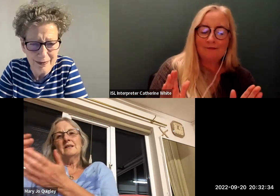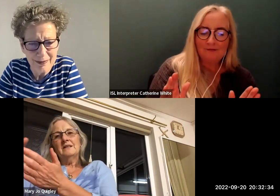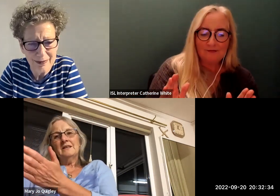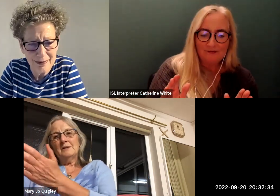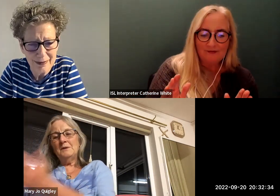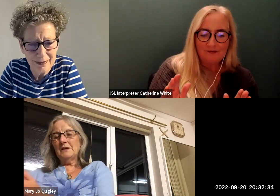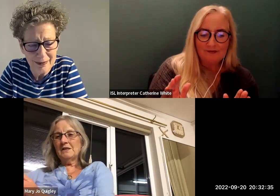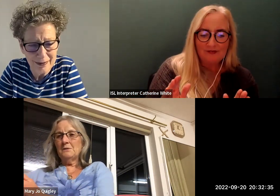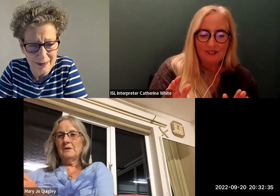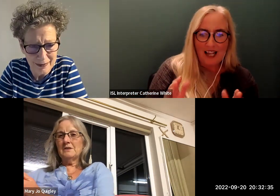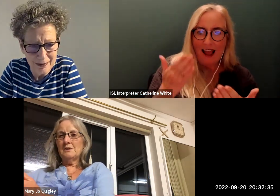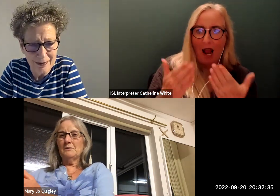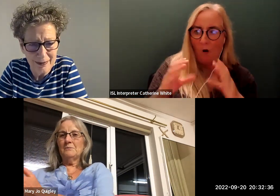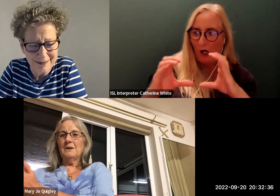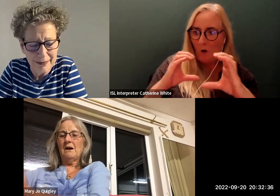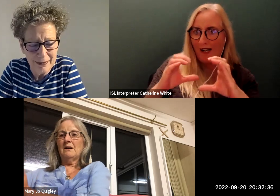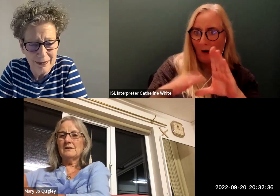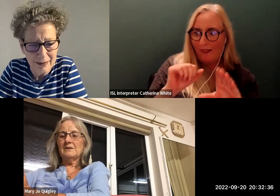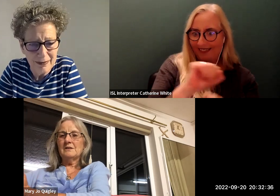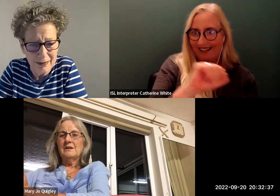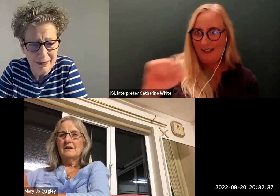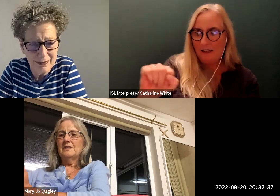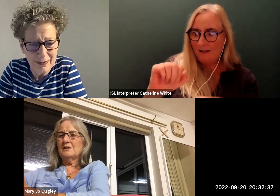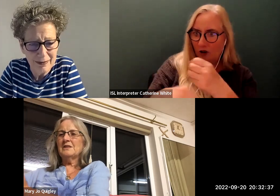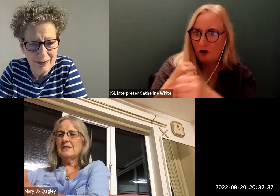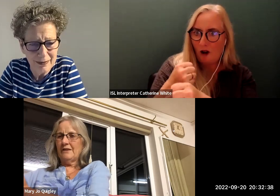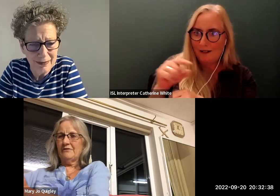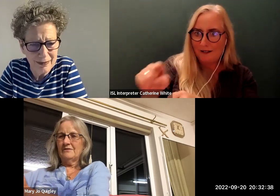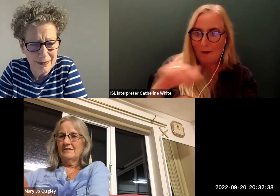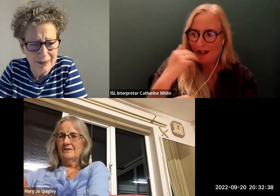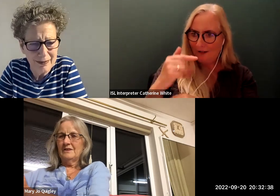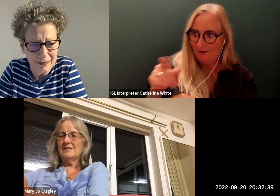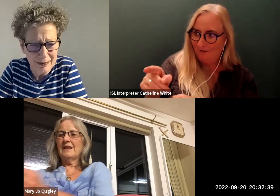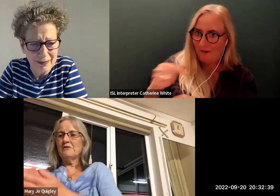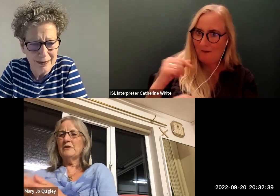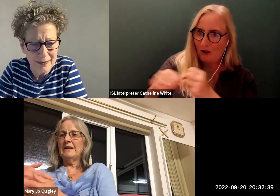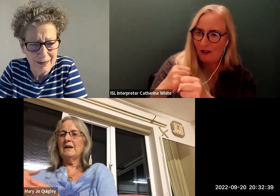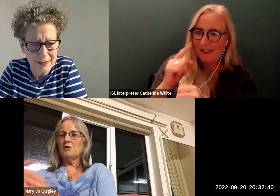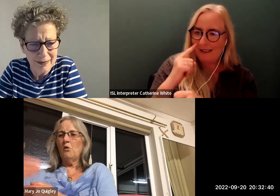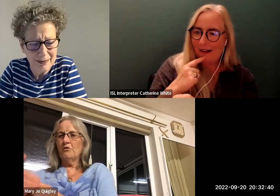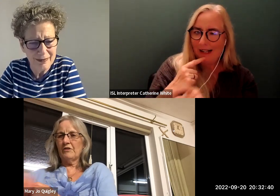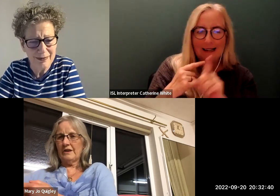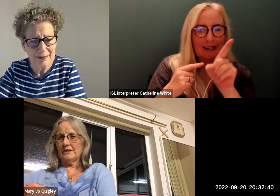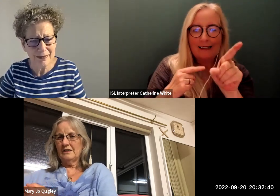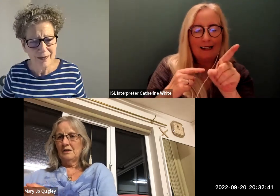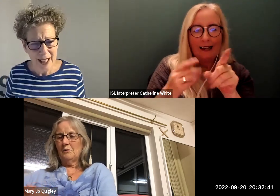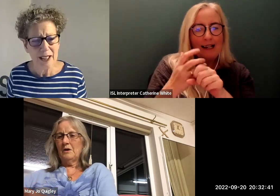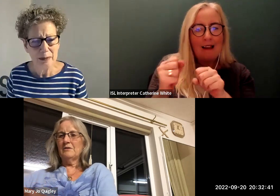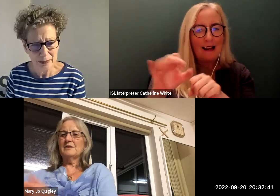in communicating with his son, because his son is deaf. He's never really got over